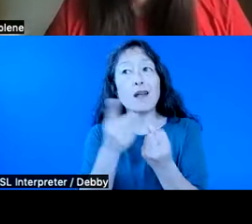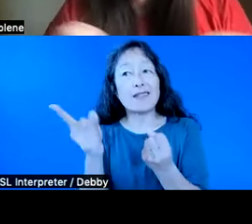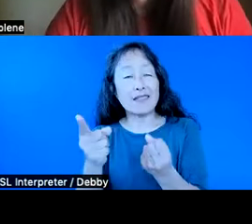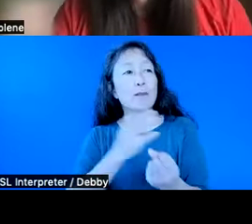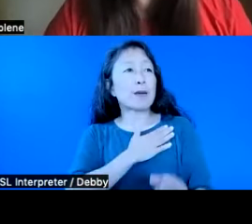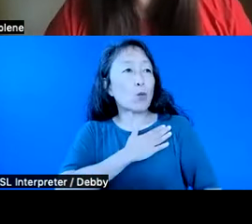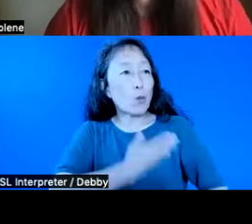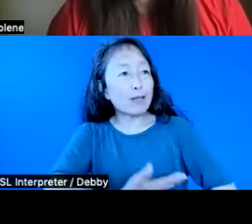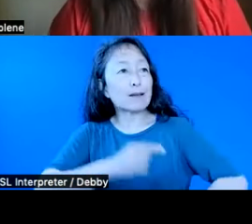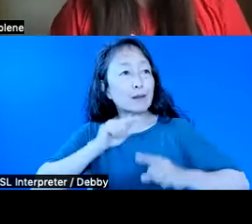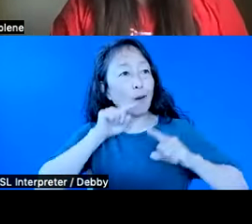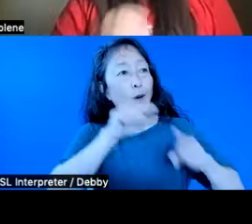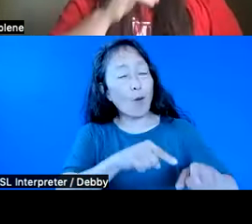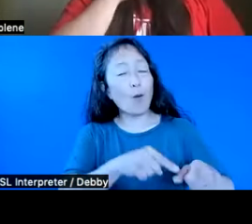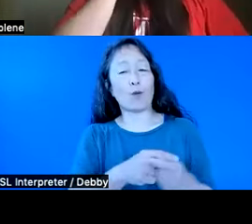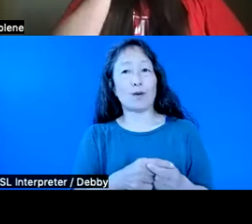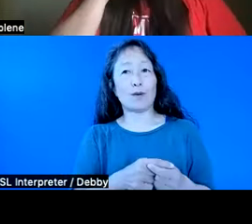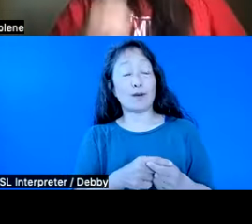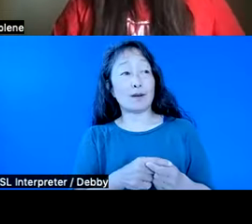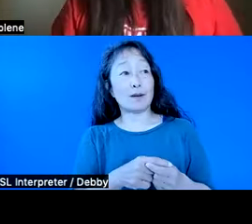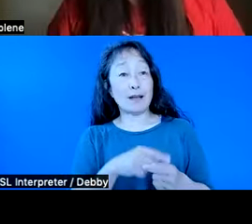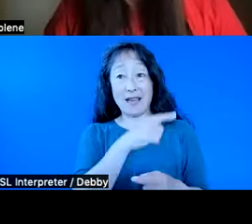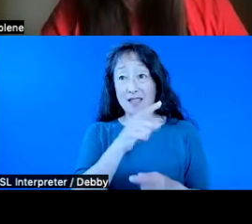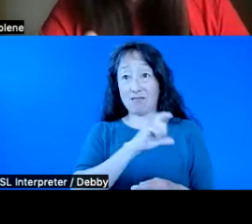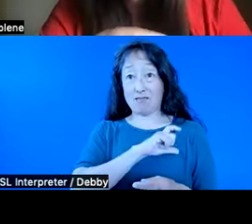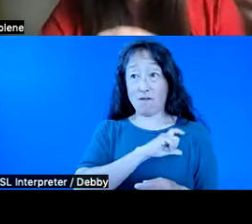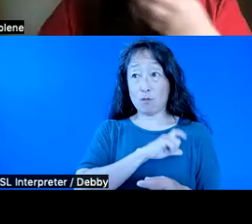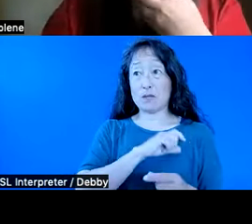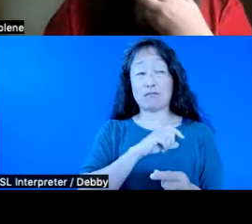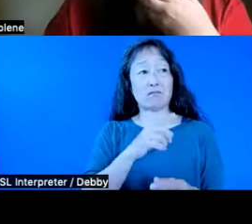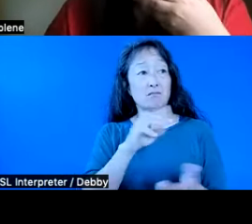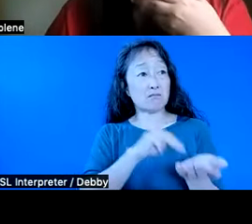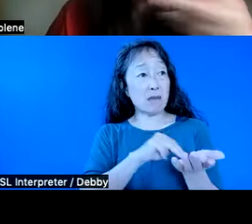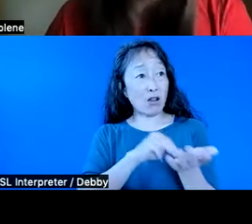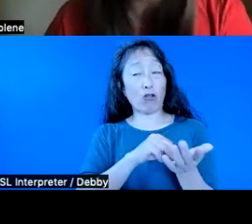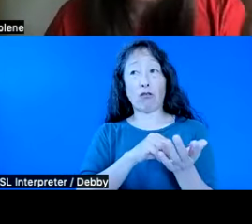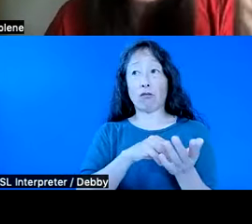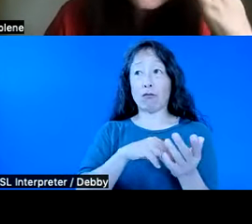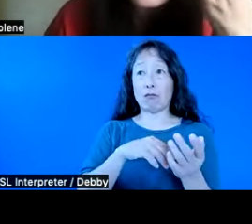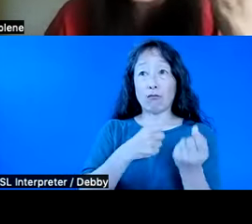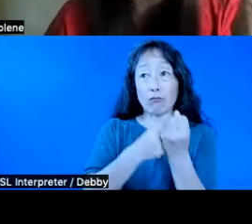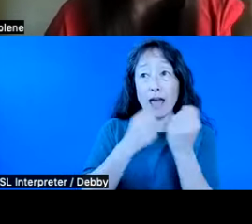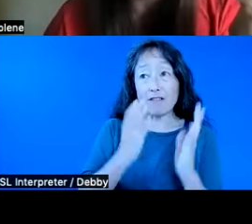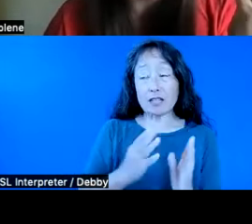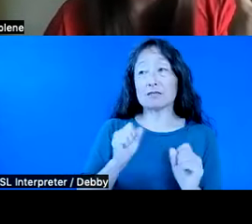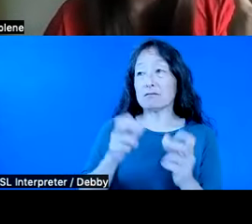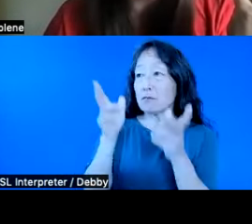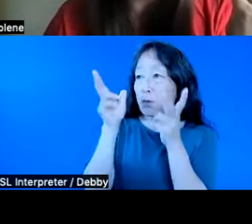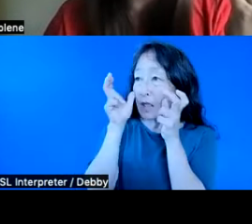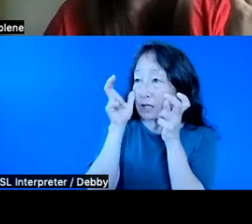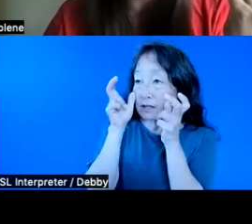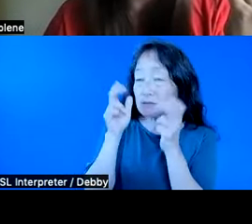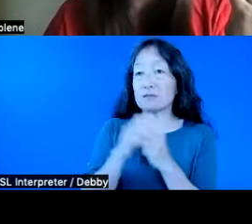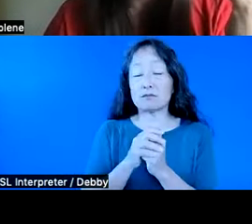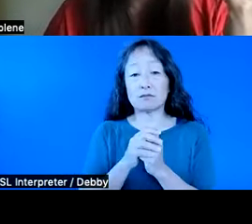listened to and they will be believed within that space. Another part is surely the evaluation of the response within